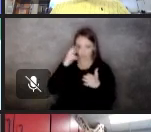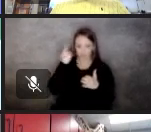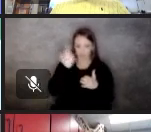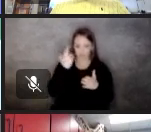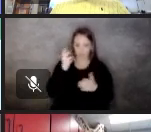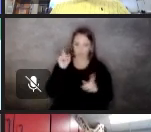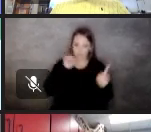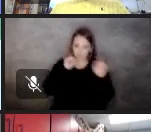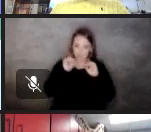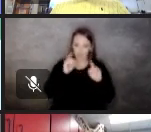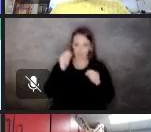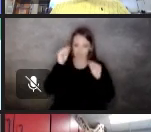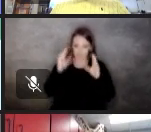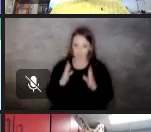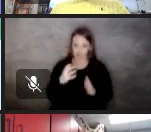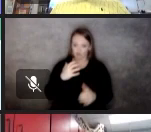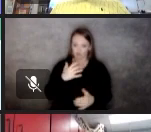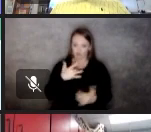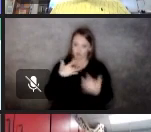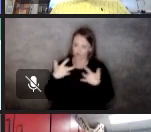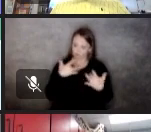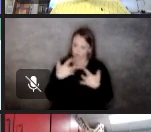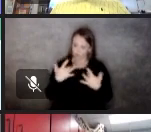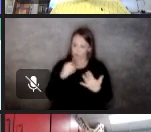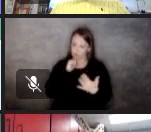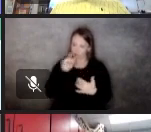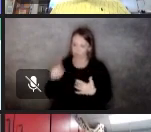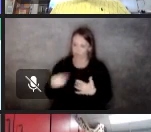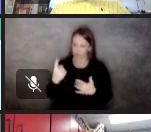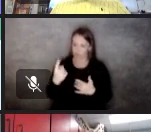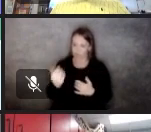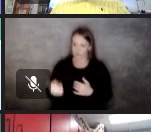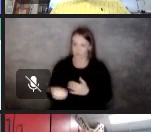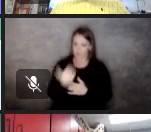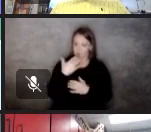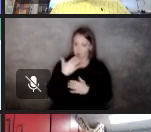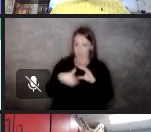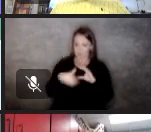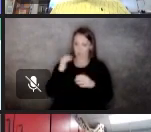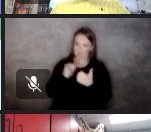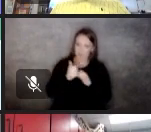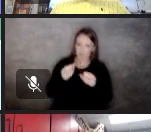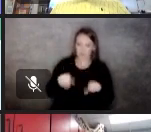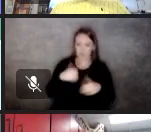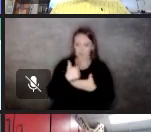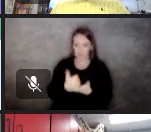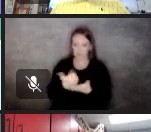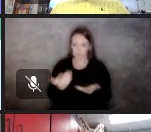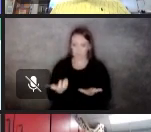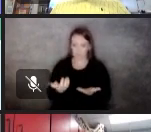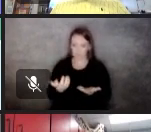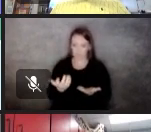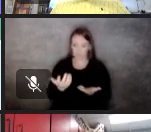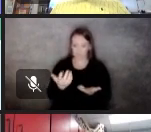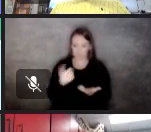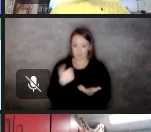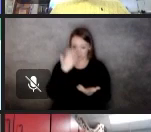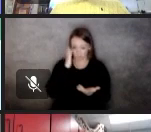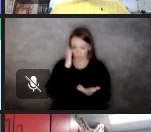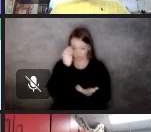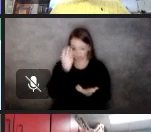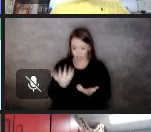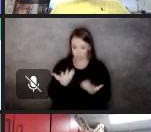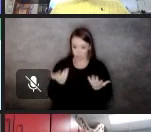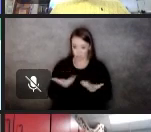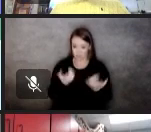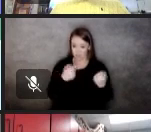an email and ask me, you know, what's going on and how can I help? Well, if I tell you what's going on and how can you